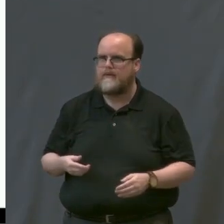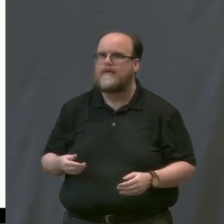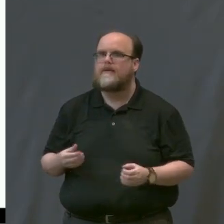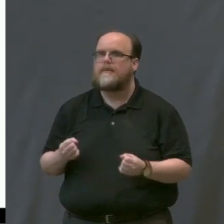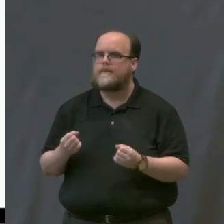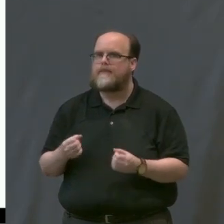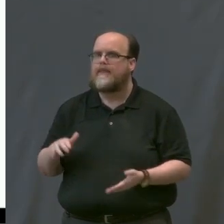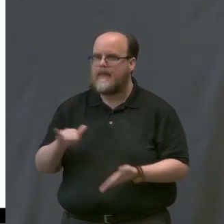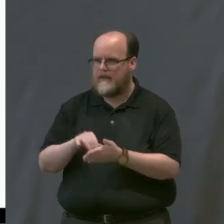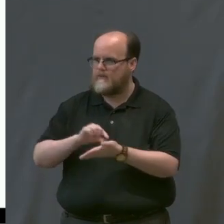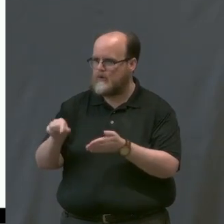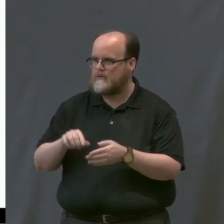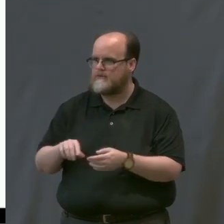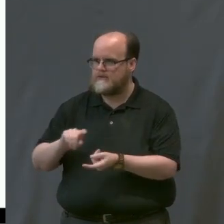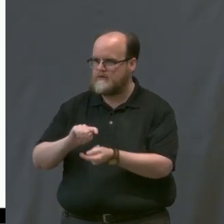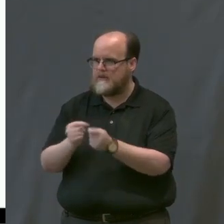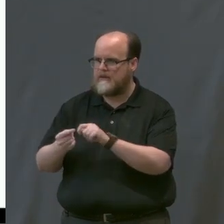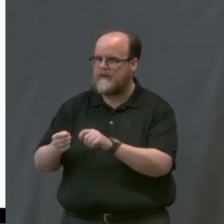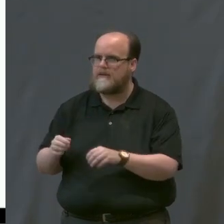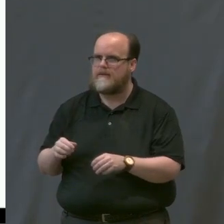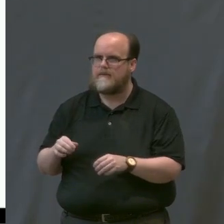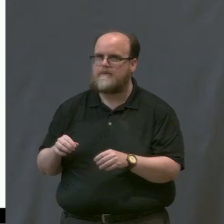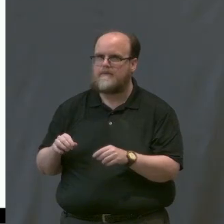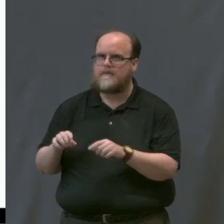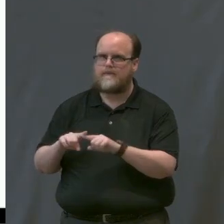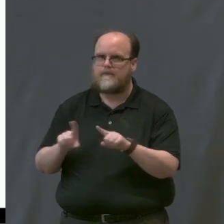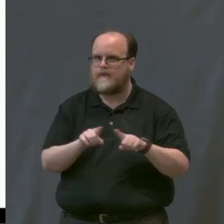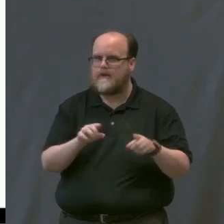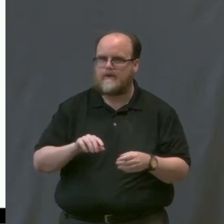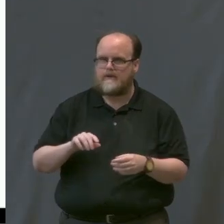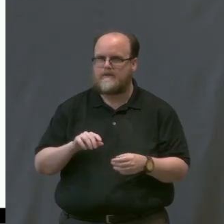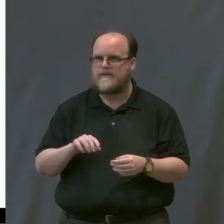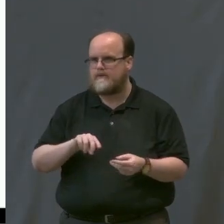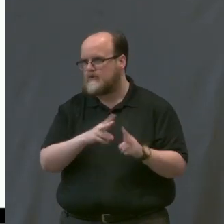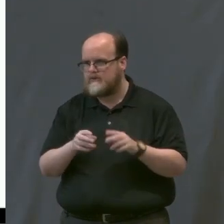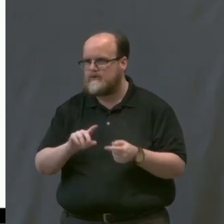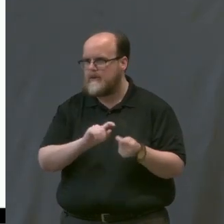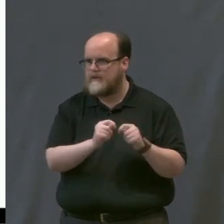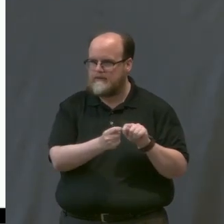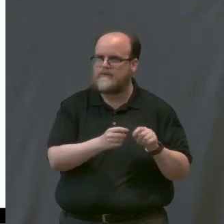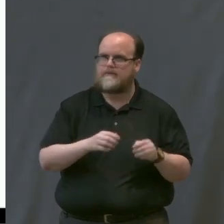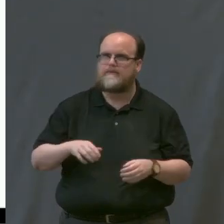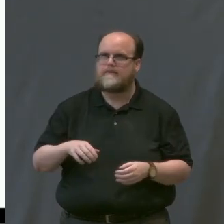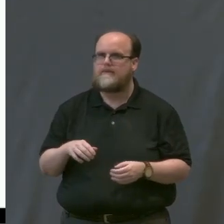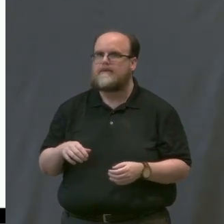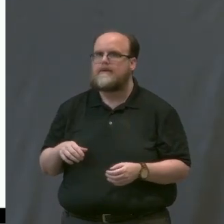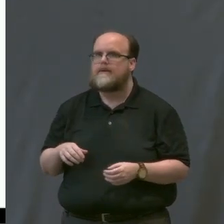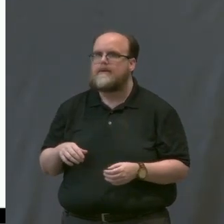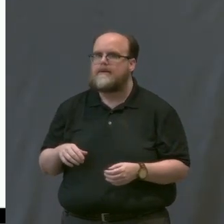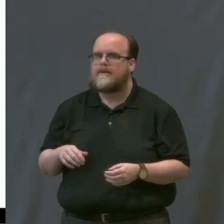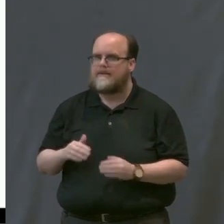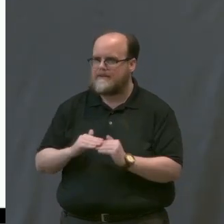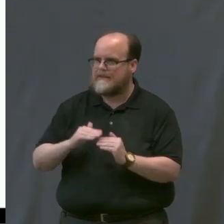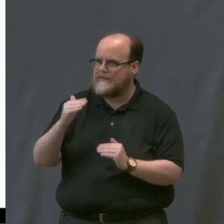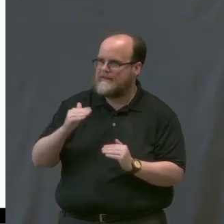the verses as translated by all the versions of the Bible and all the translations of the Bible that are supported by BibleHub.com. There's at